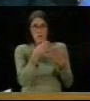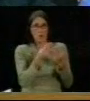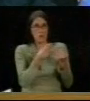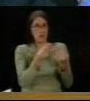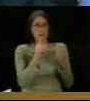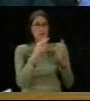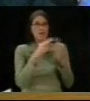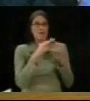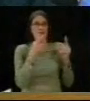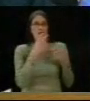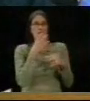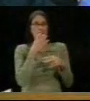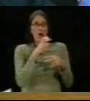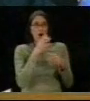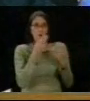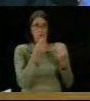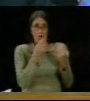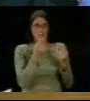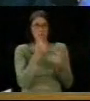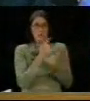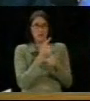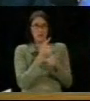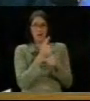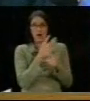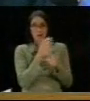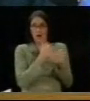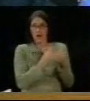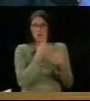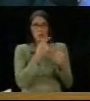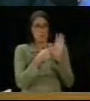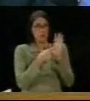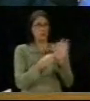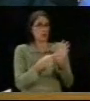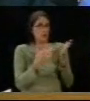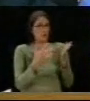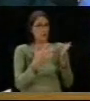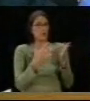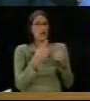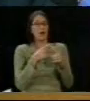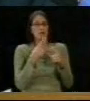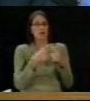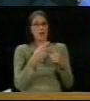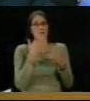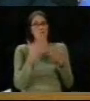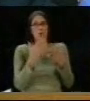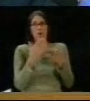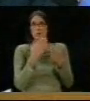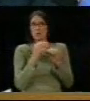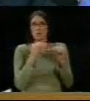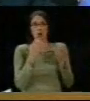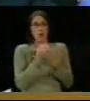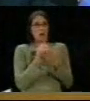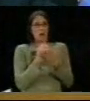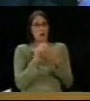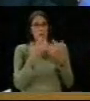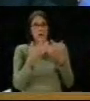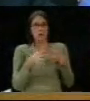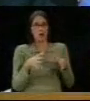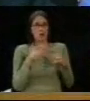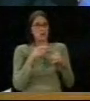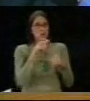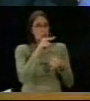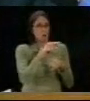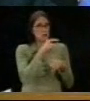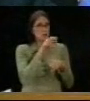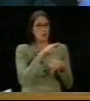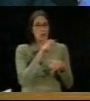is a very hot property, as you point out, and as everybody has pointed out. There would be probably no economic loss to you